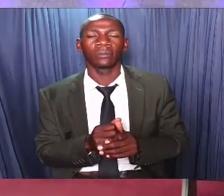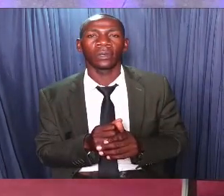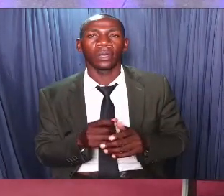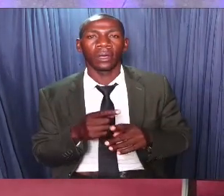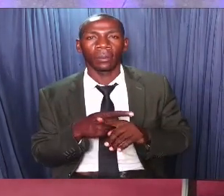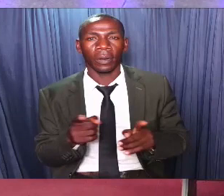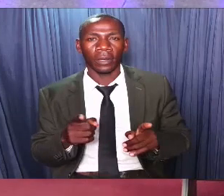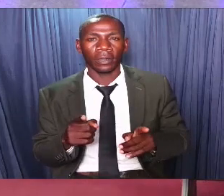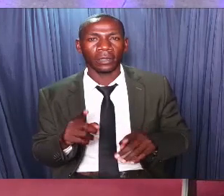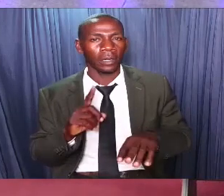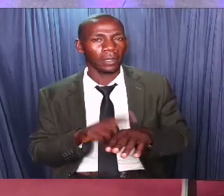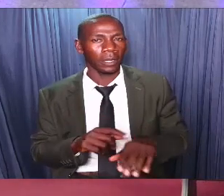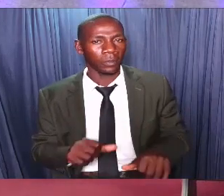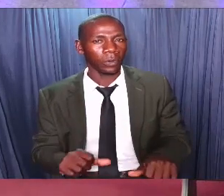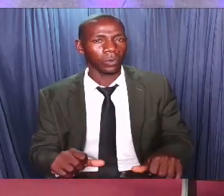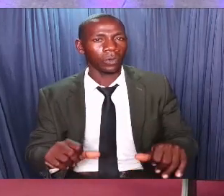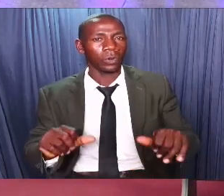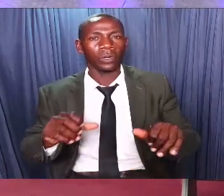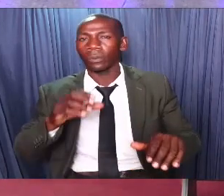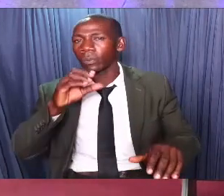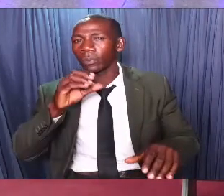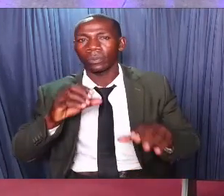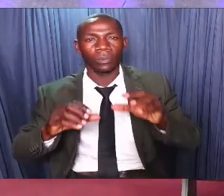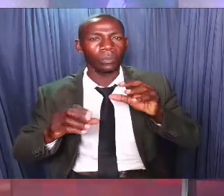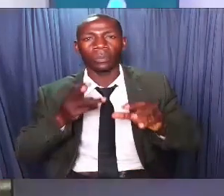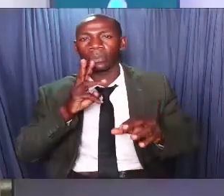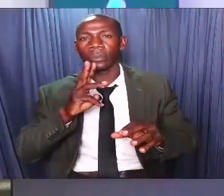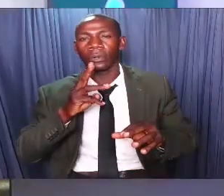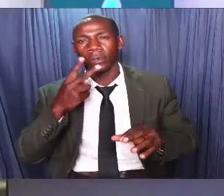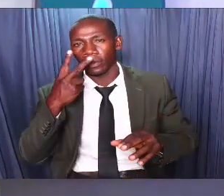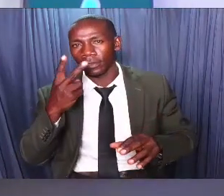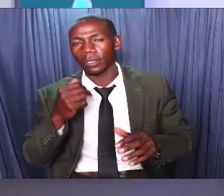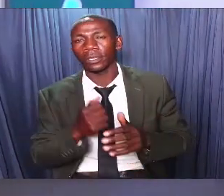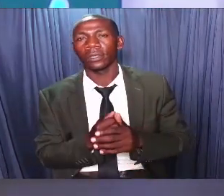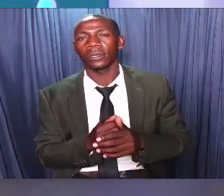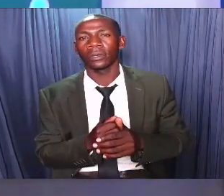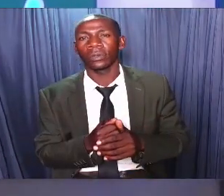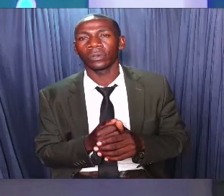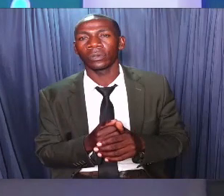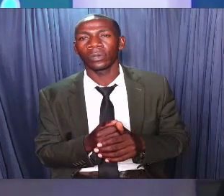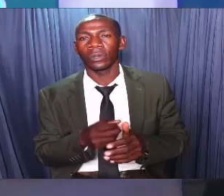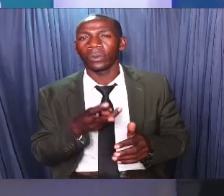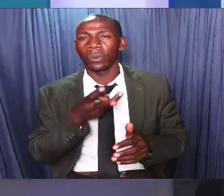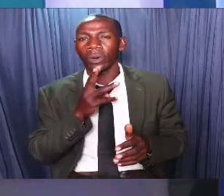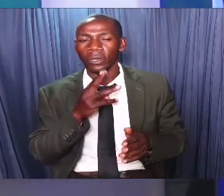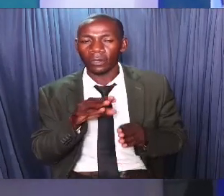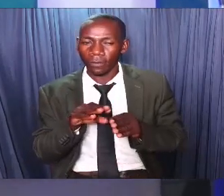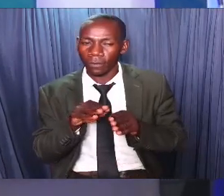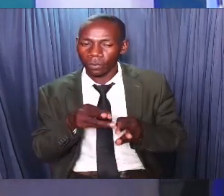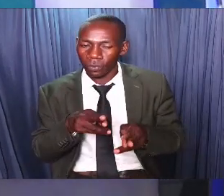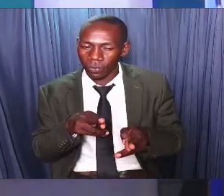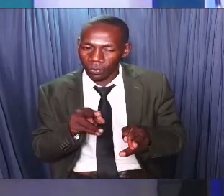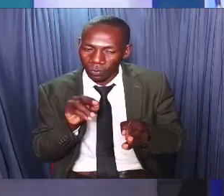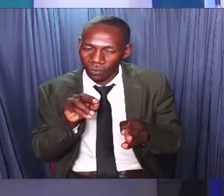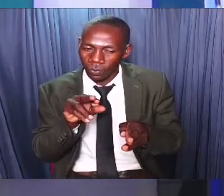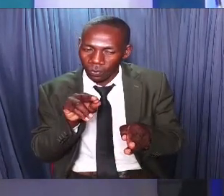Lakini kadri wanaendelea kunywa maji, but as much as they continue drinking the water, wataona they'll see kule kutiririka kunaendelea kupungua. The flow is